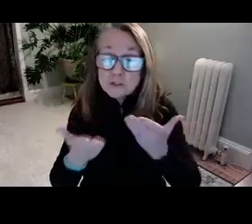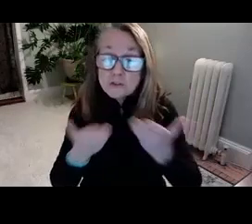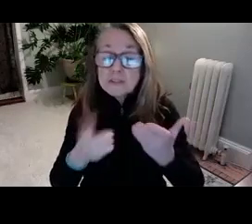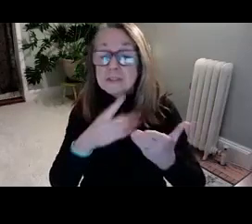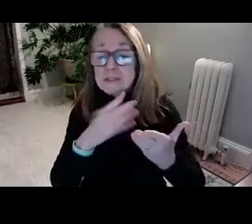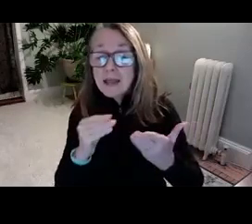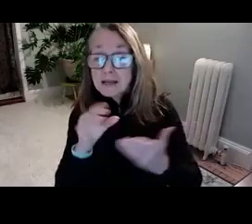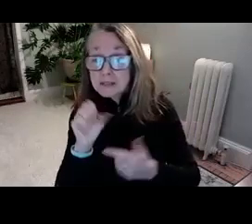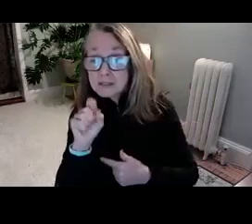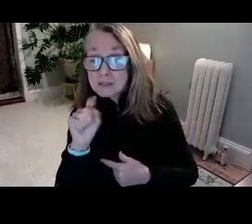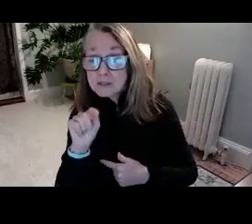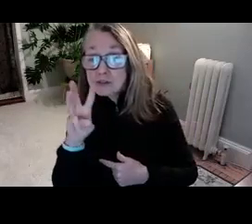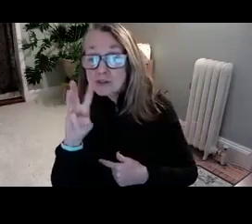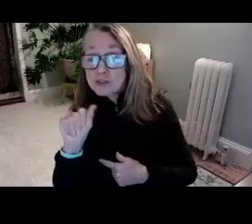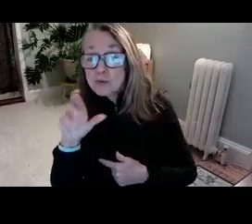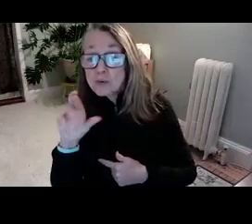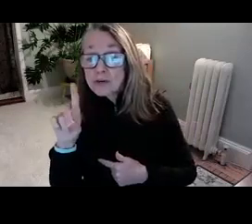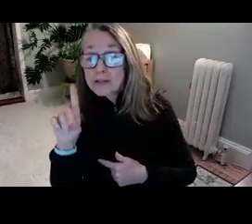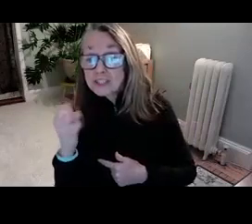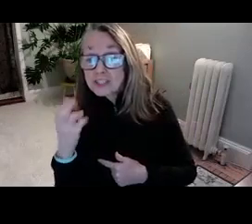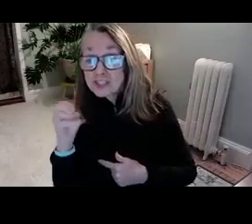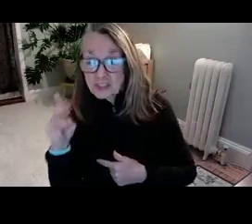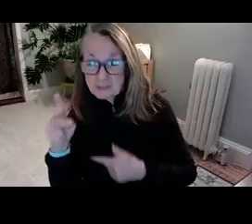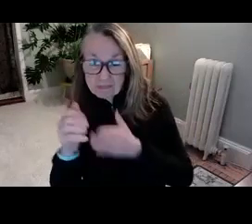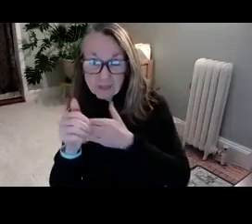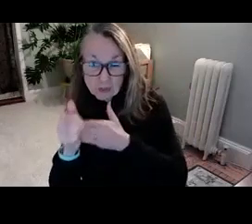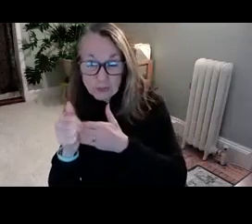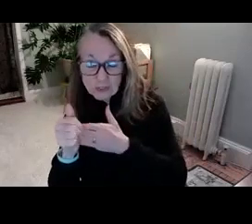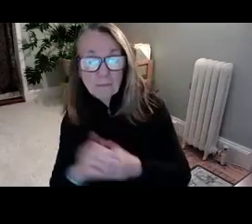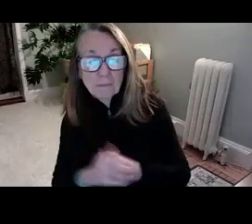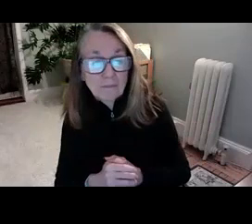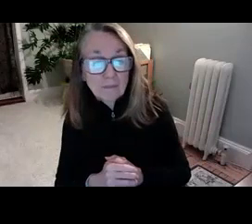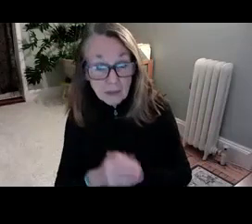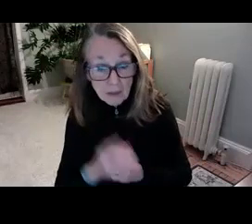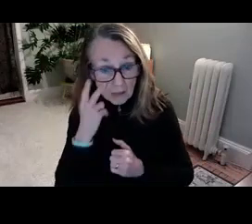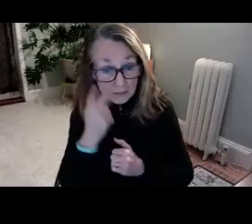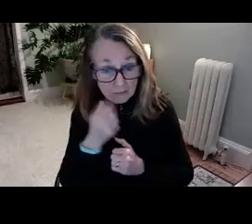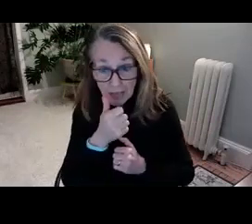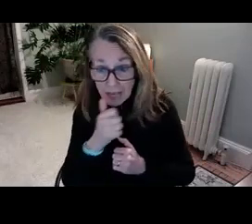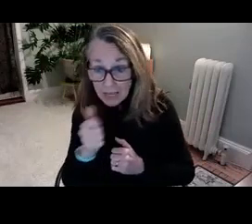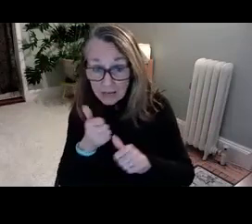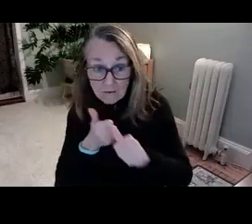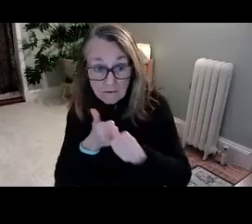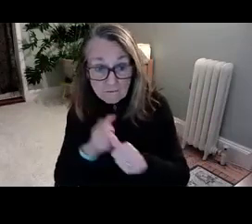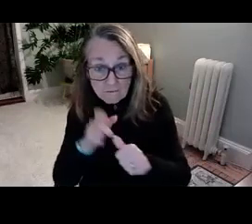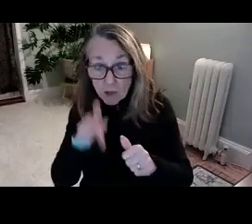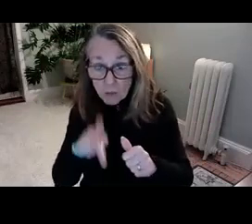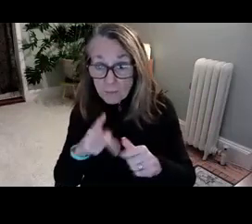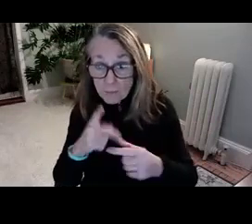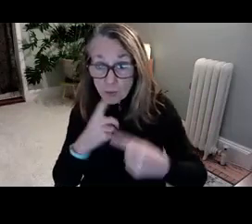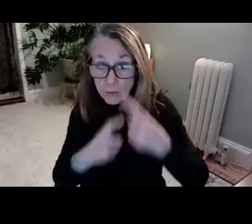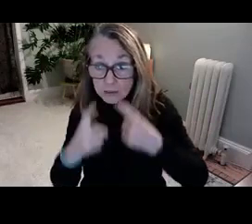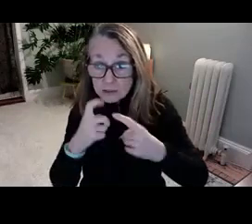We have a few appendix slides, but I think I'll pause here and see if there's any additional follow-up from the group or